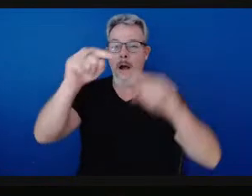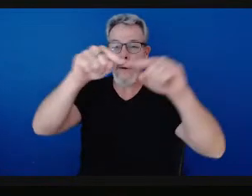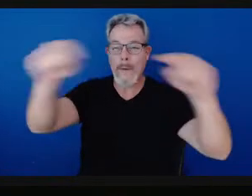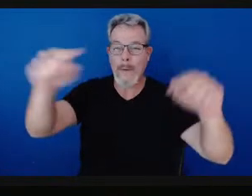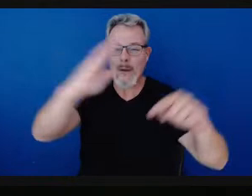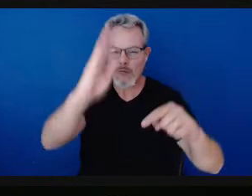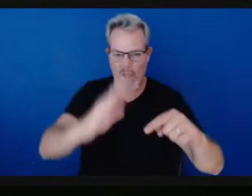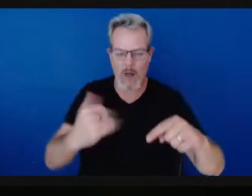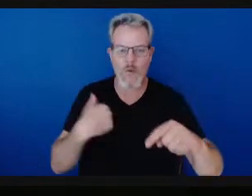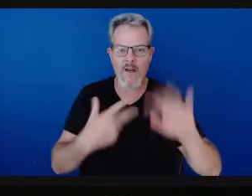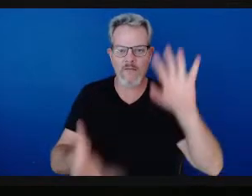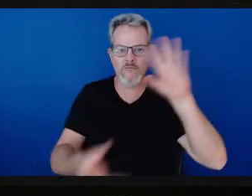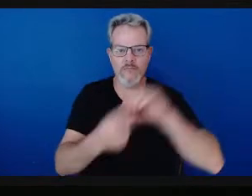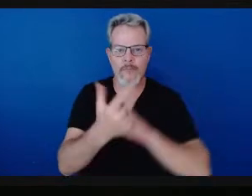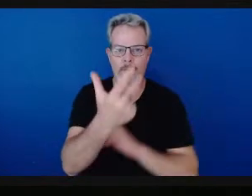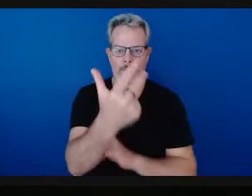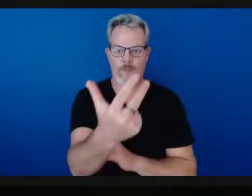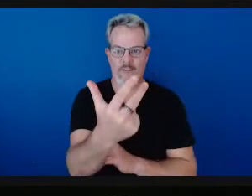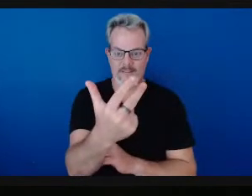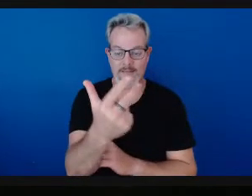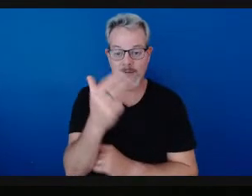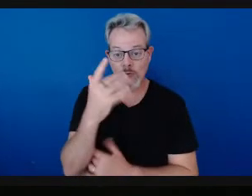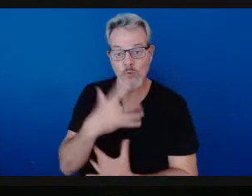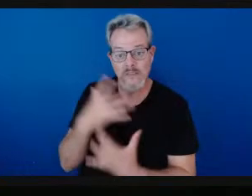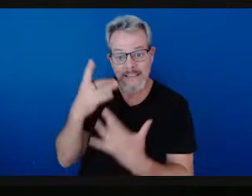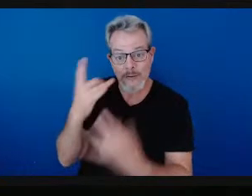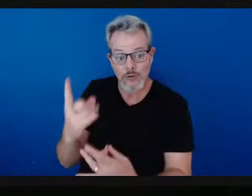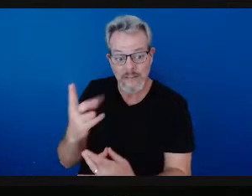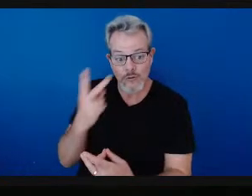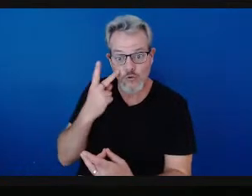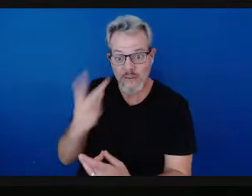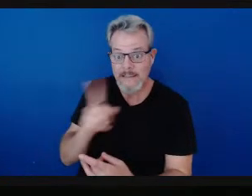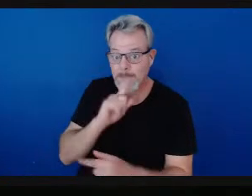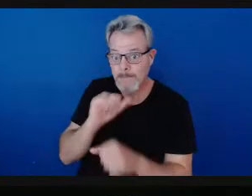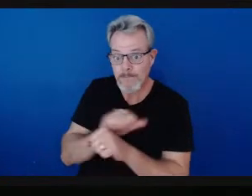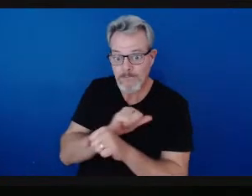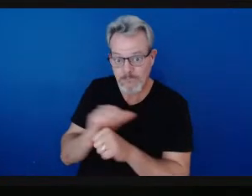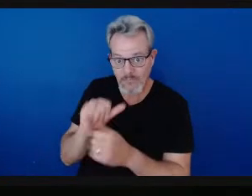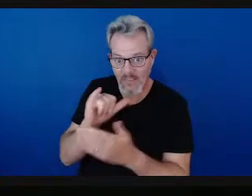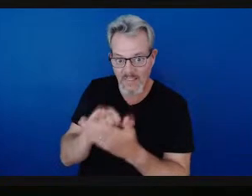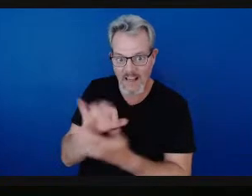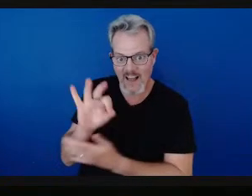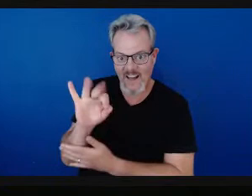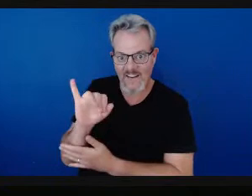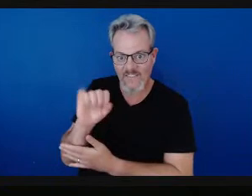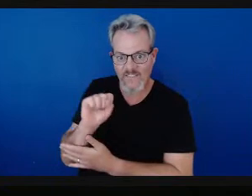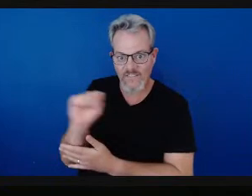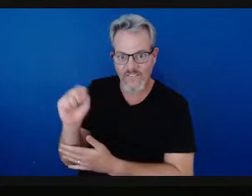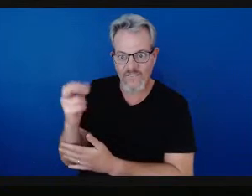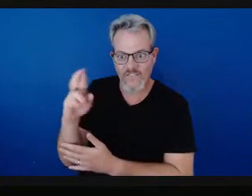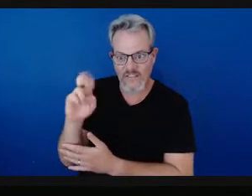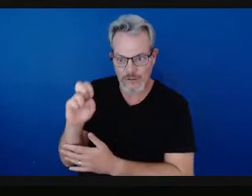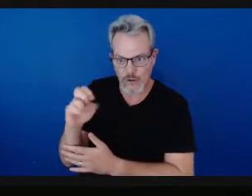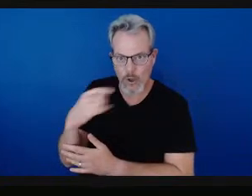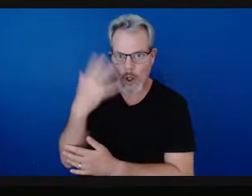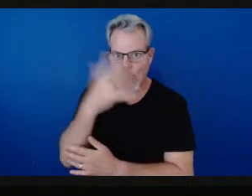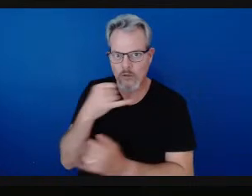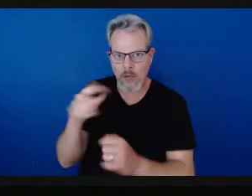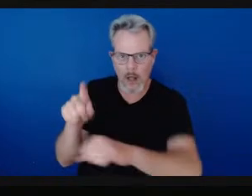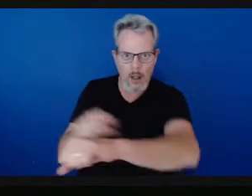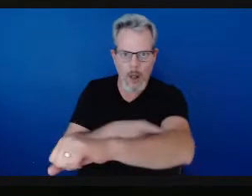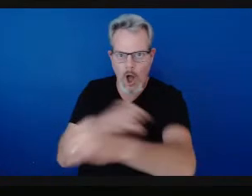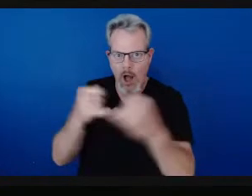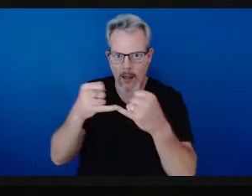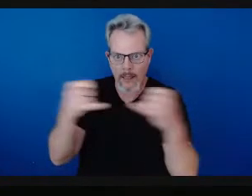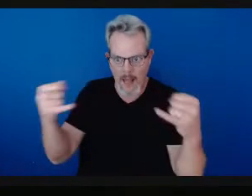collapse cracks. So I find it really interesting to see that the fissure then has the shape of, it's got this long line, but then it has